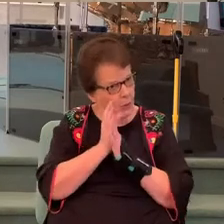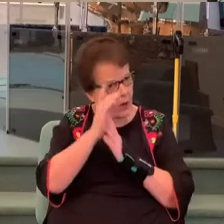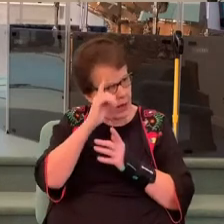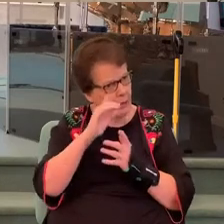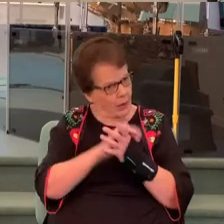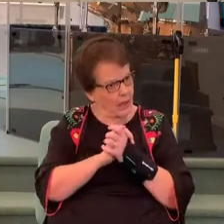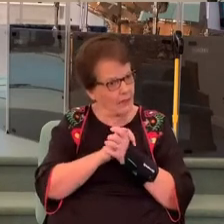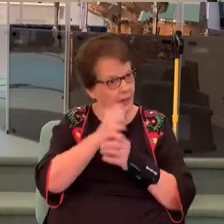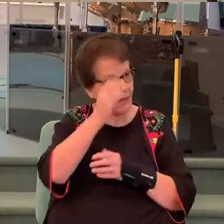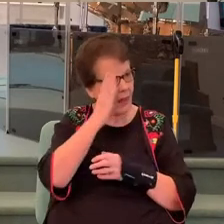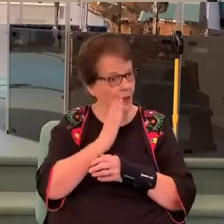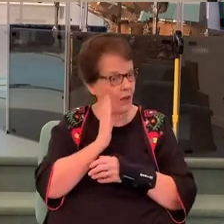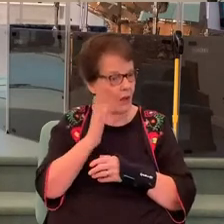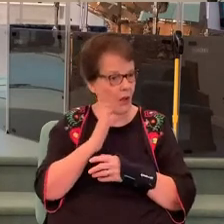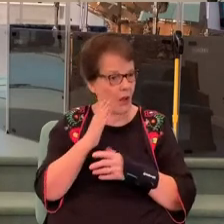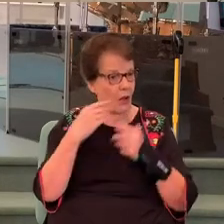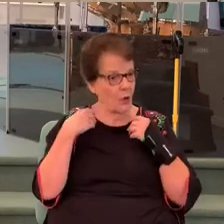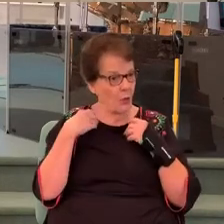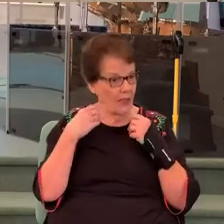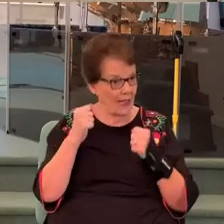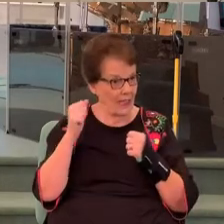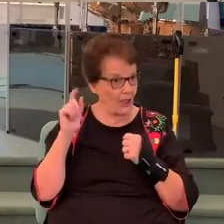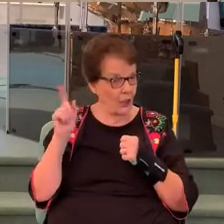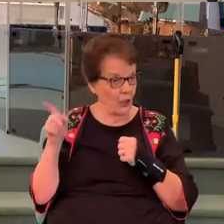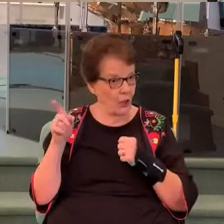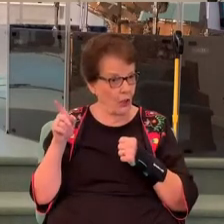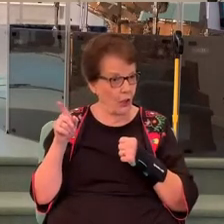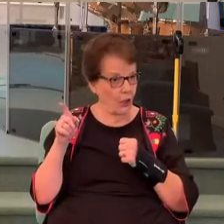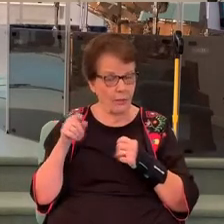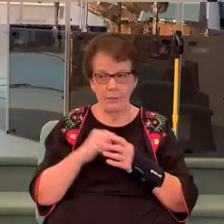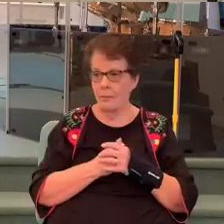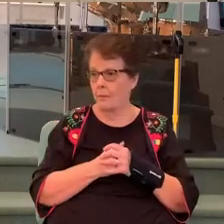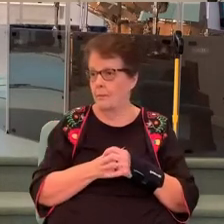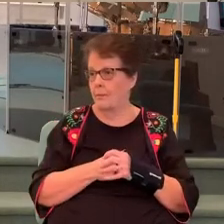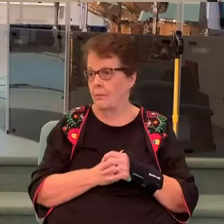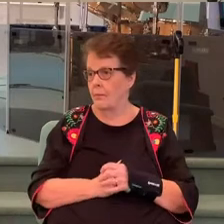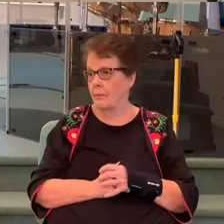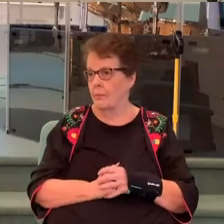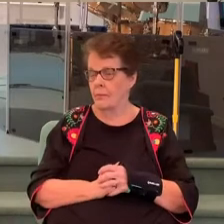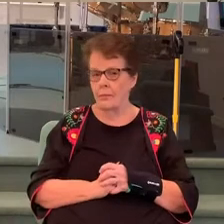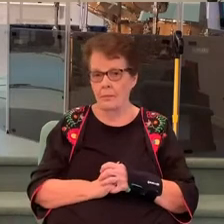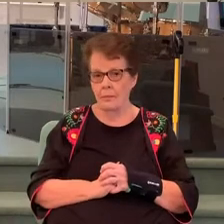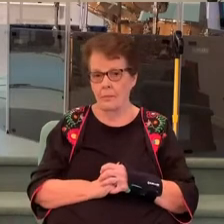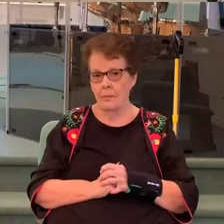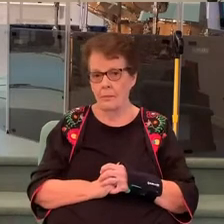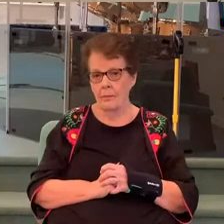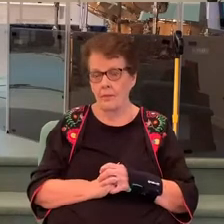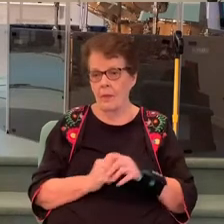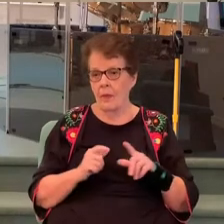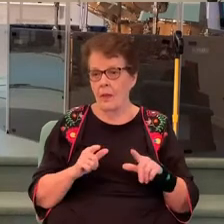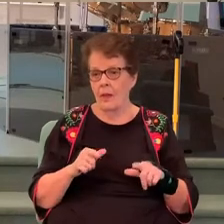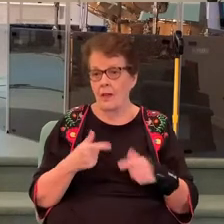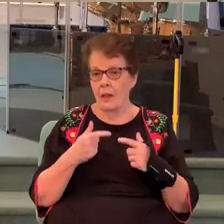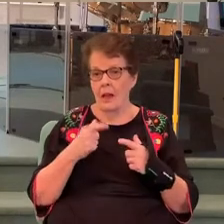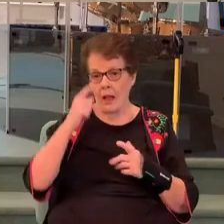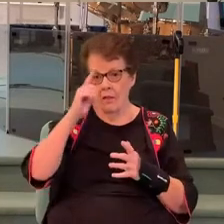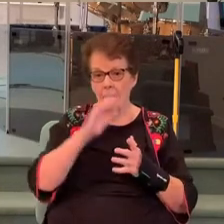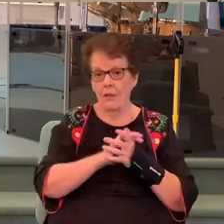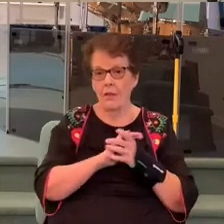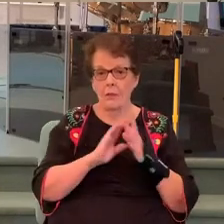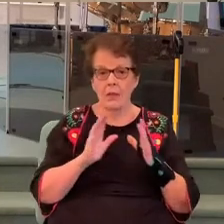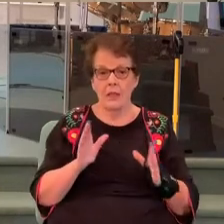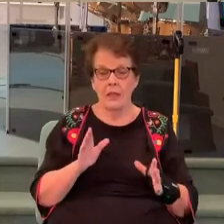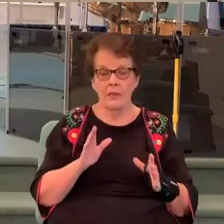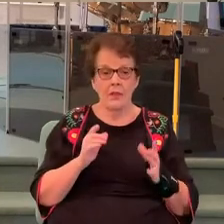have to remember as believers that healing is not always an earthly event. In the life of a believer, healing is sometimes a heavenly